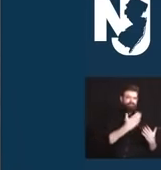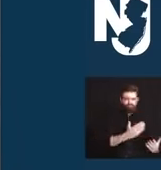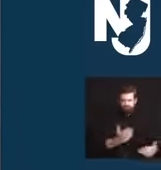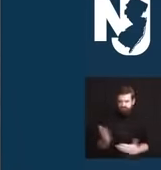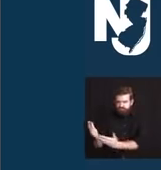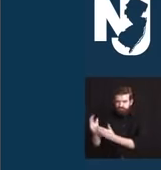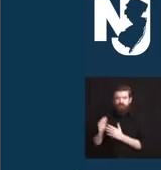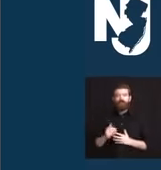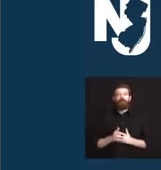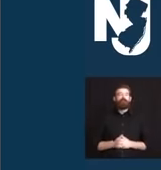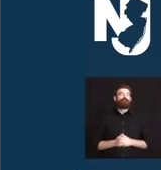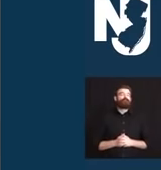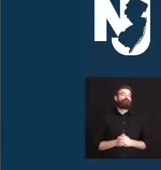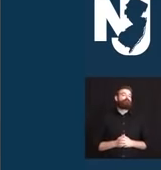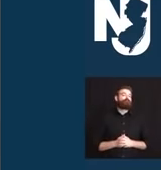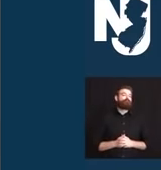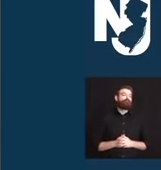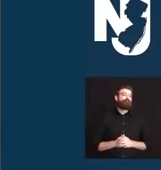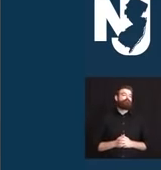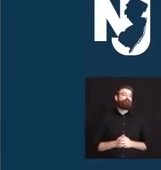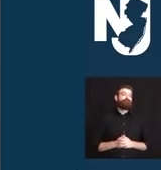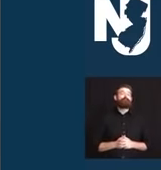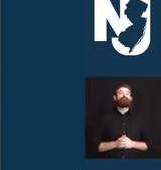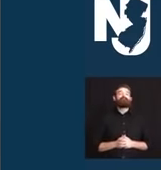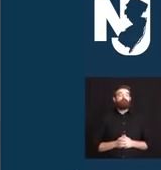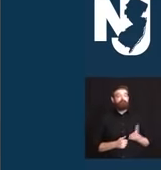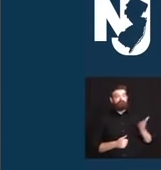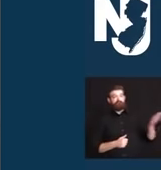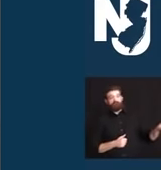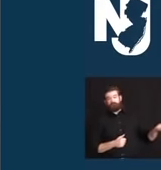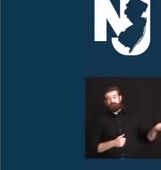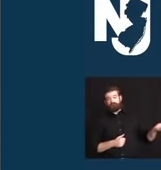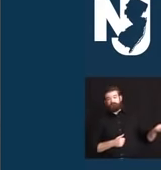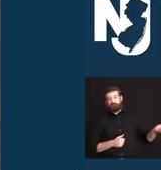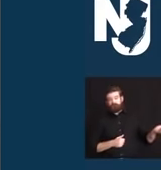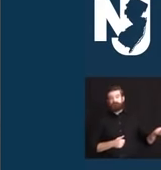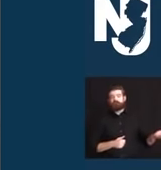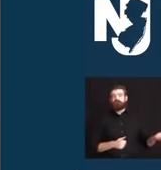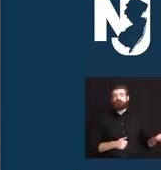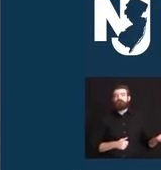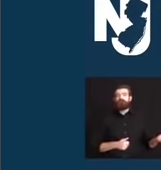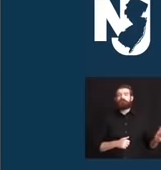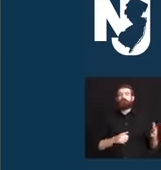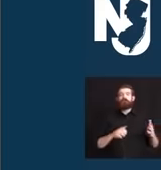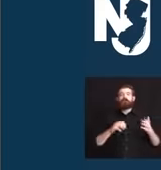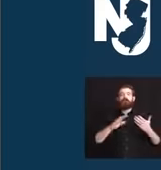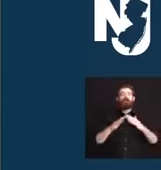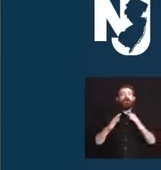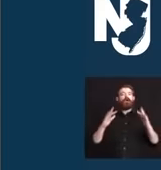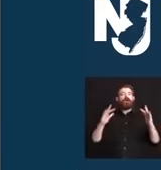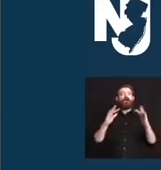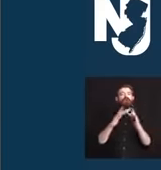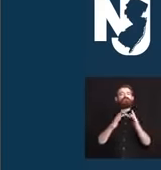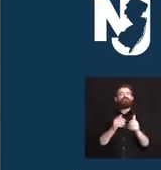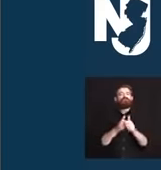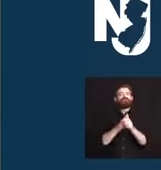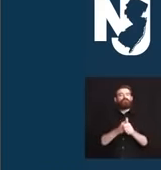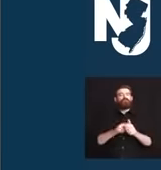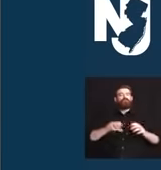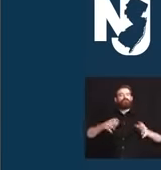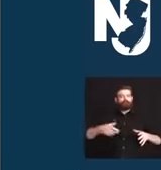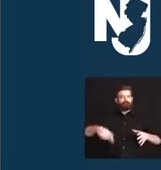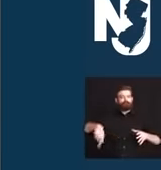Friday. Let's take a look at the latest statistics from our Community Contact Tracing Corps. Over the past week, we added an